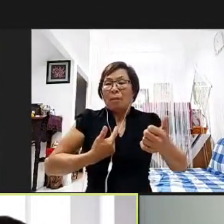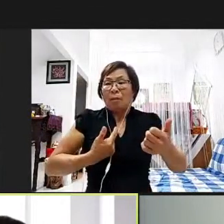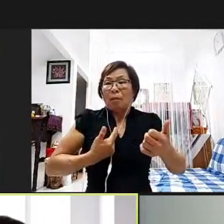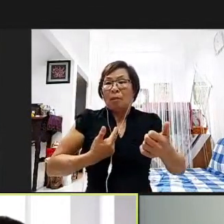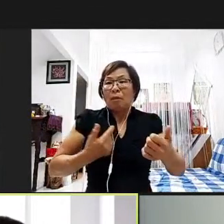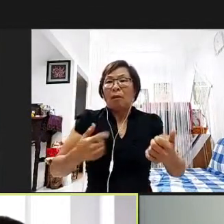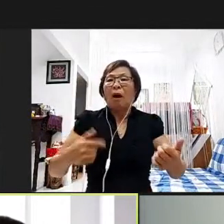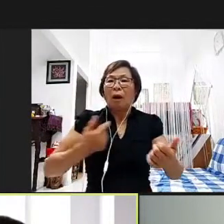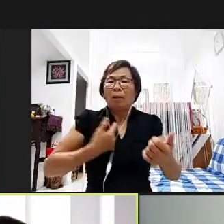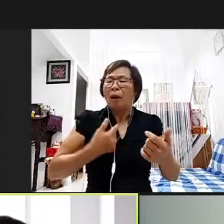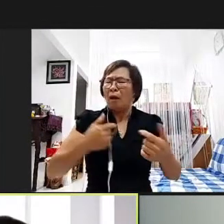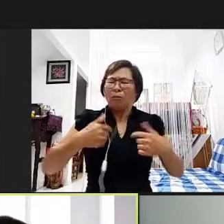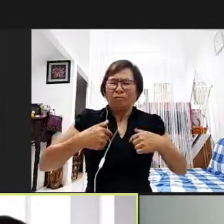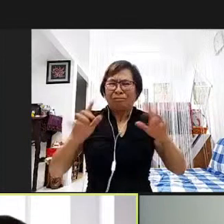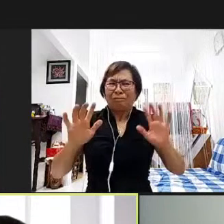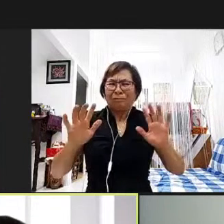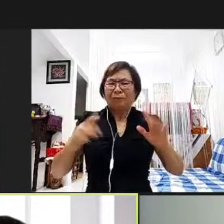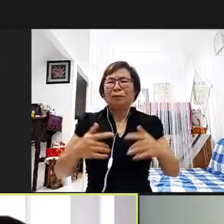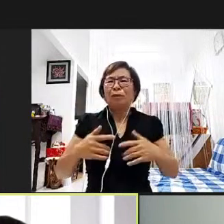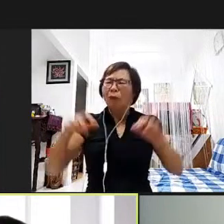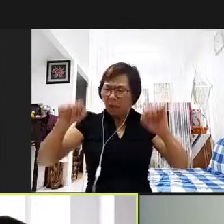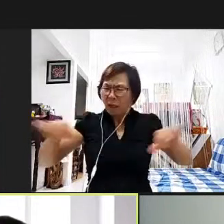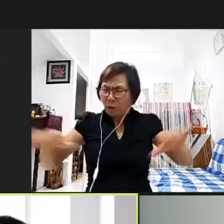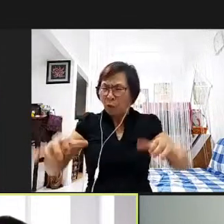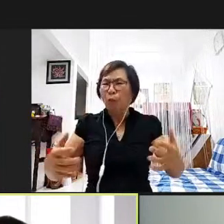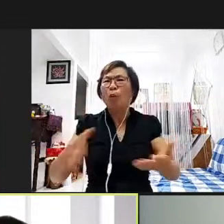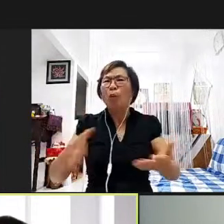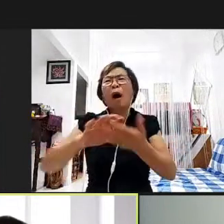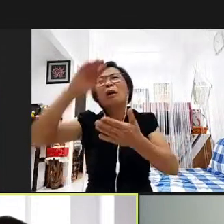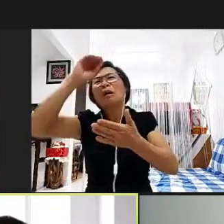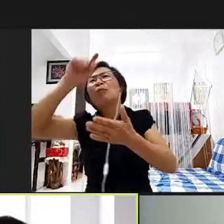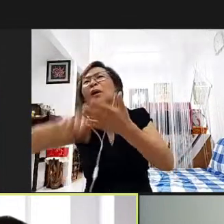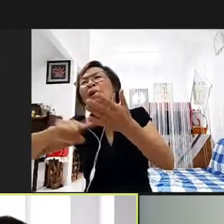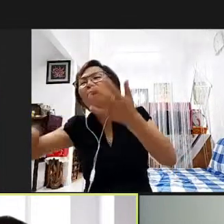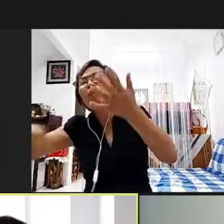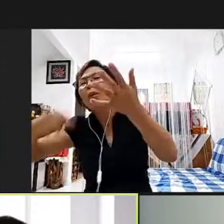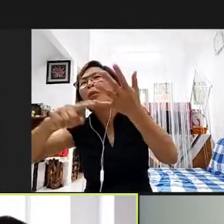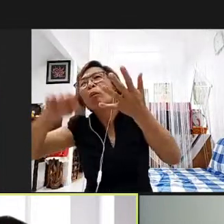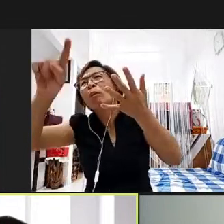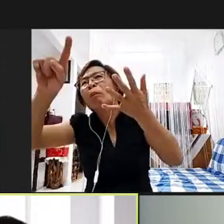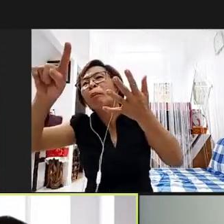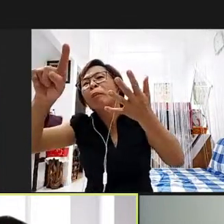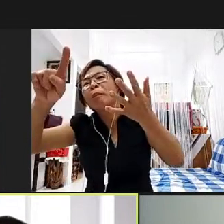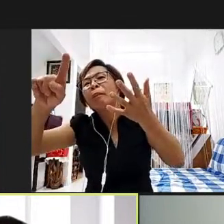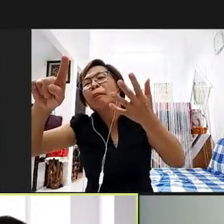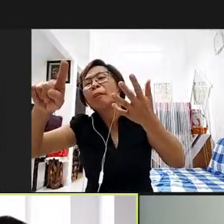I do? What have I learned? And one more.